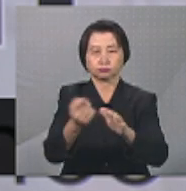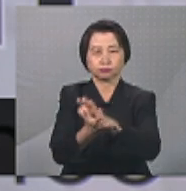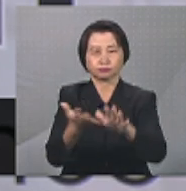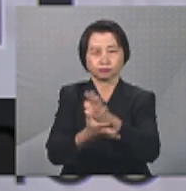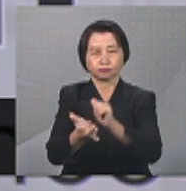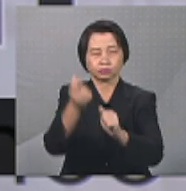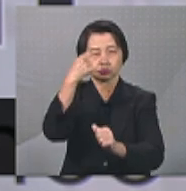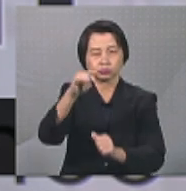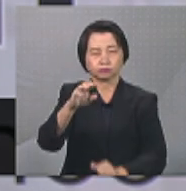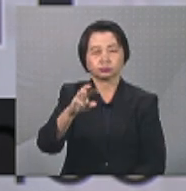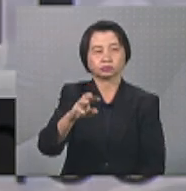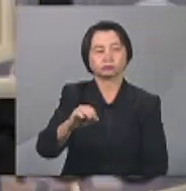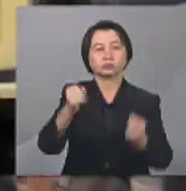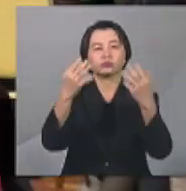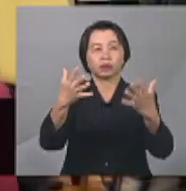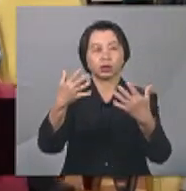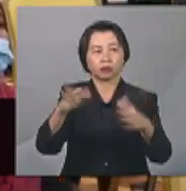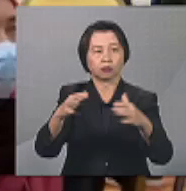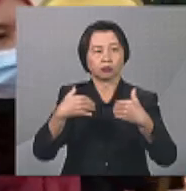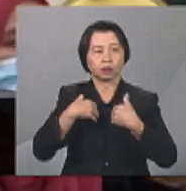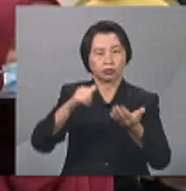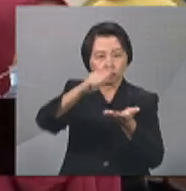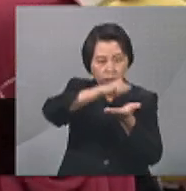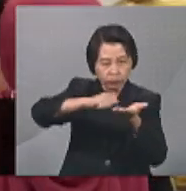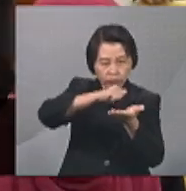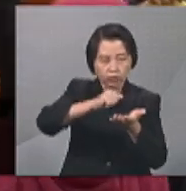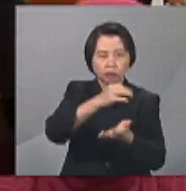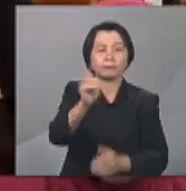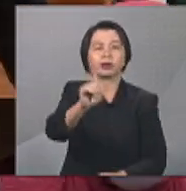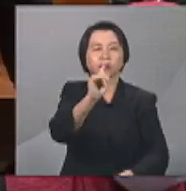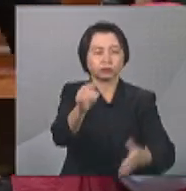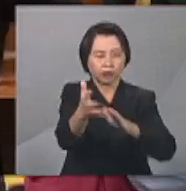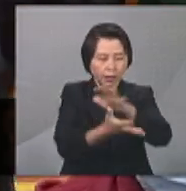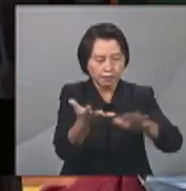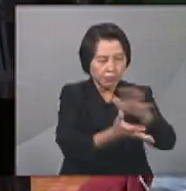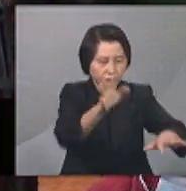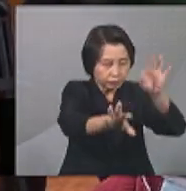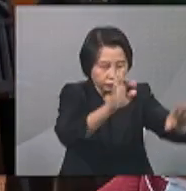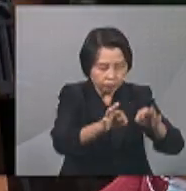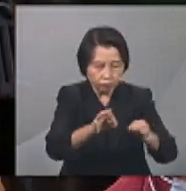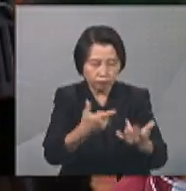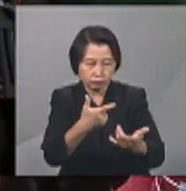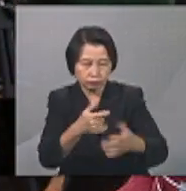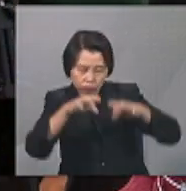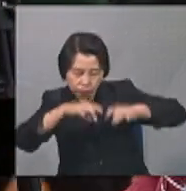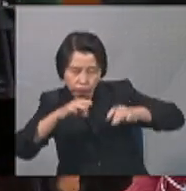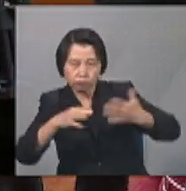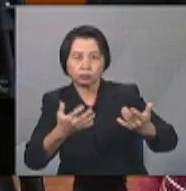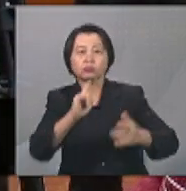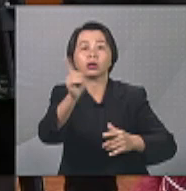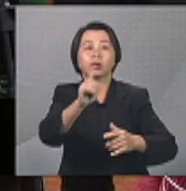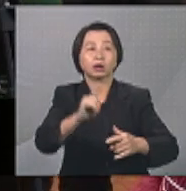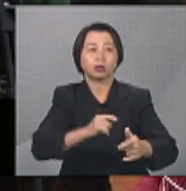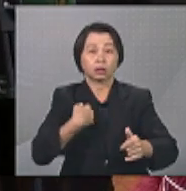migrants, how many have we actually screened and where? The second question is regarding vaccines. Is China one